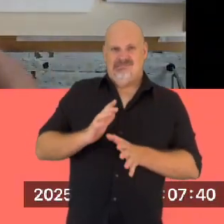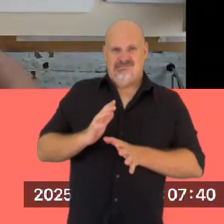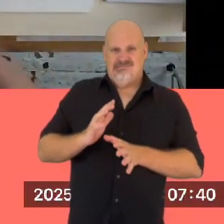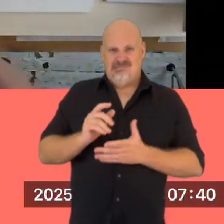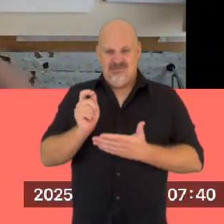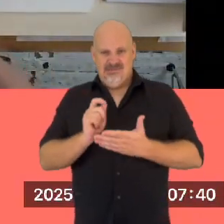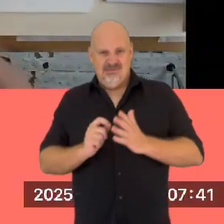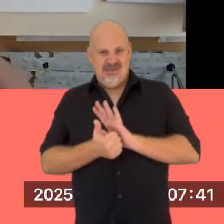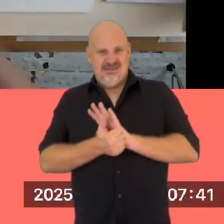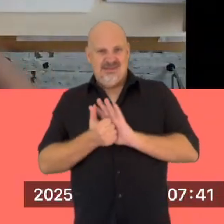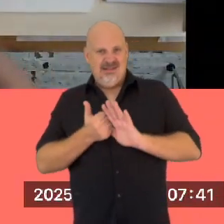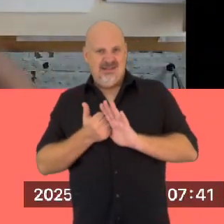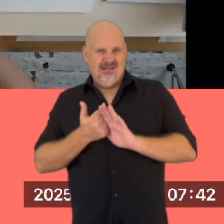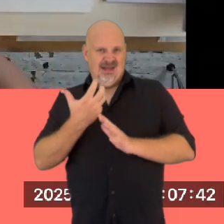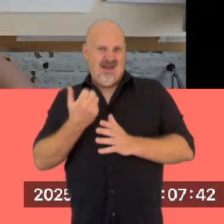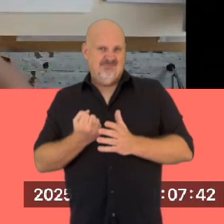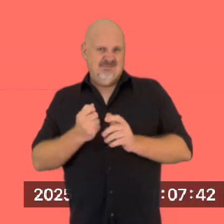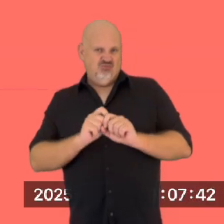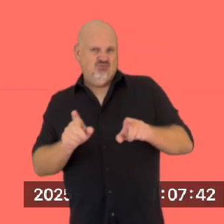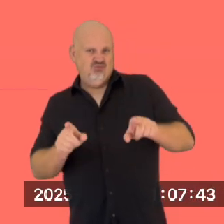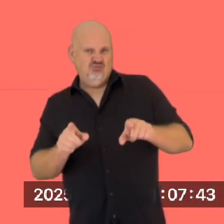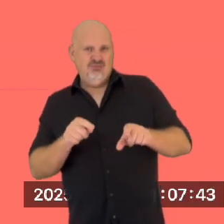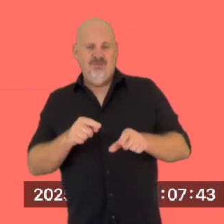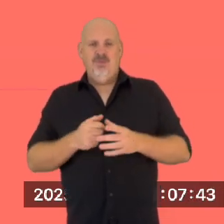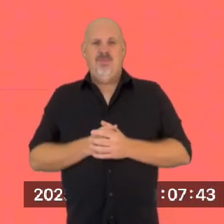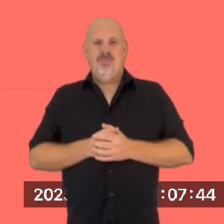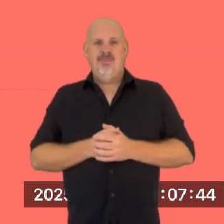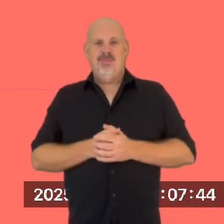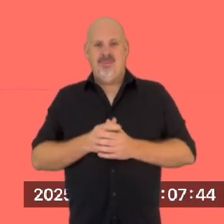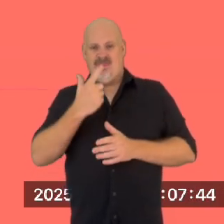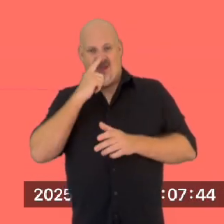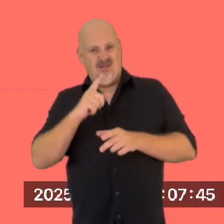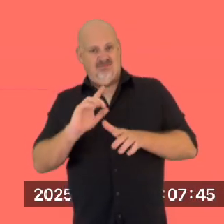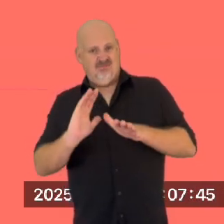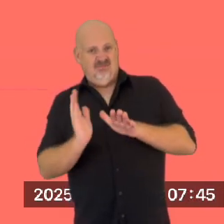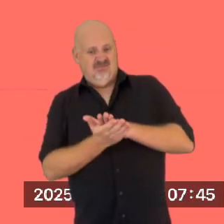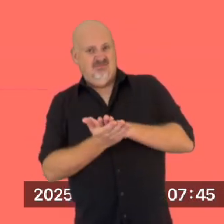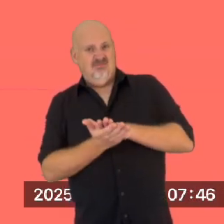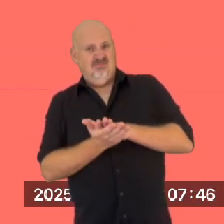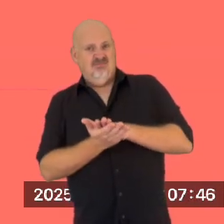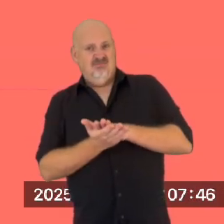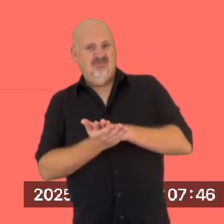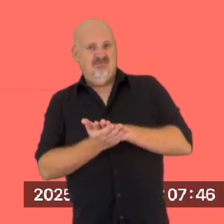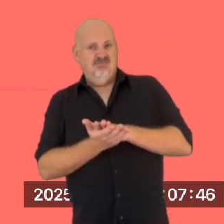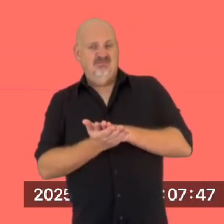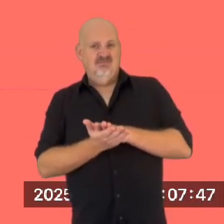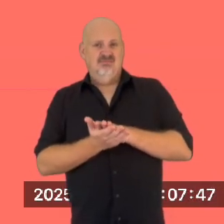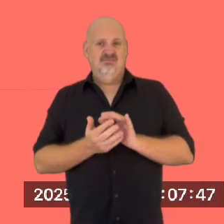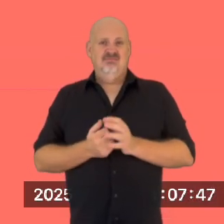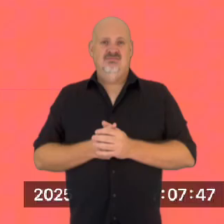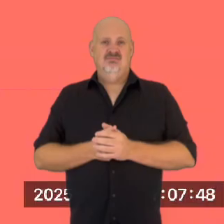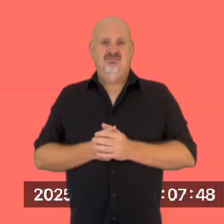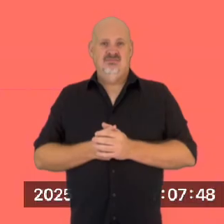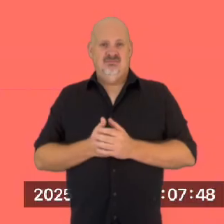not feeling quite so confident about their drawing abilities, when you've got these are a really good way